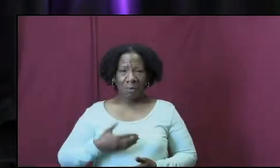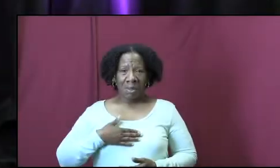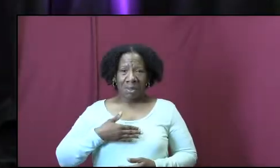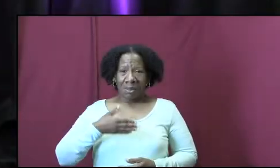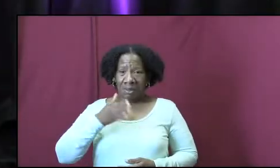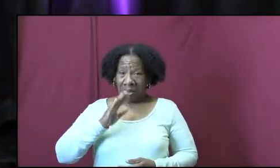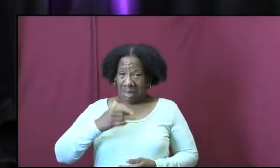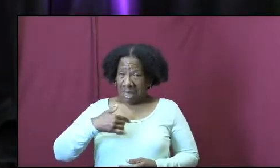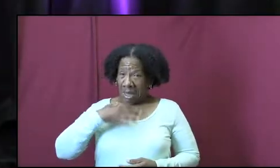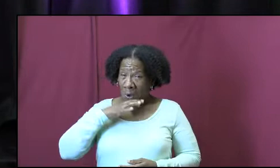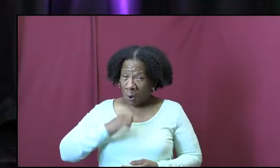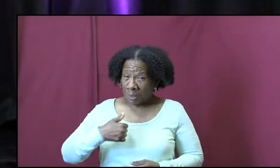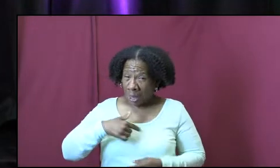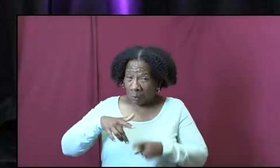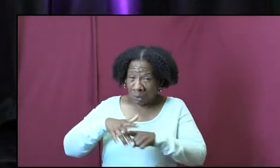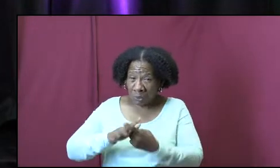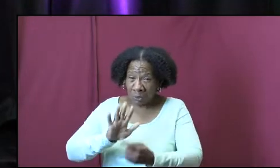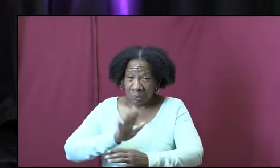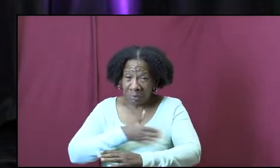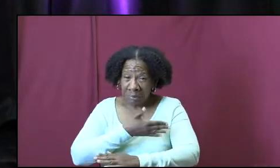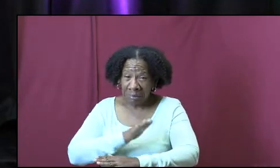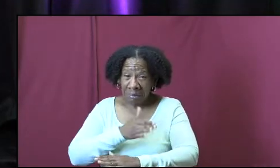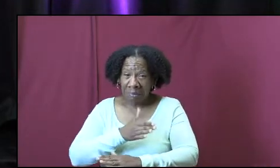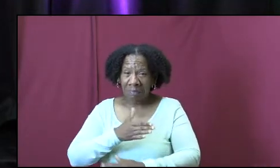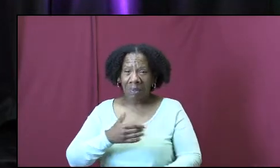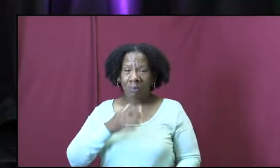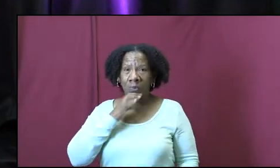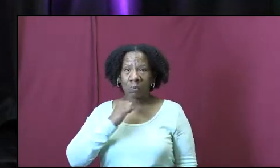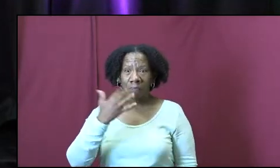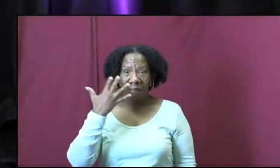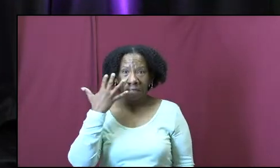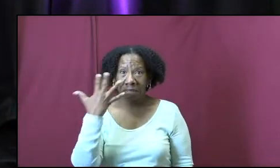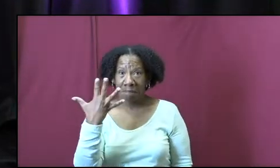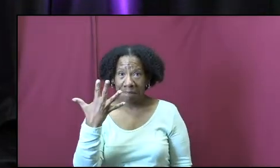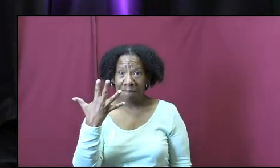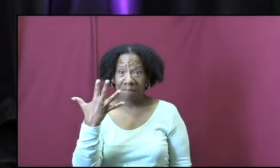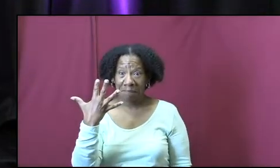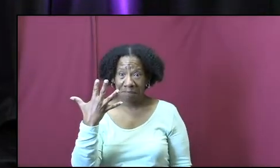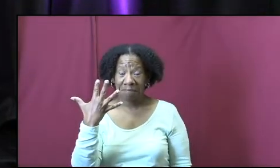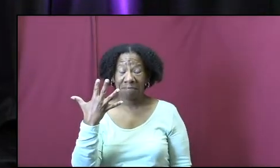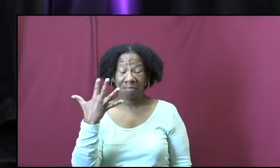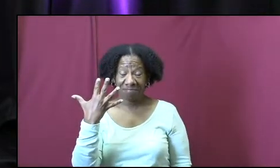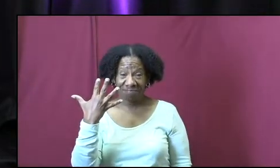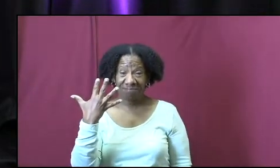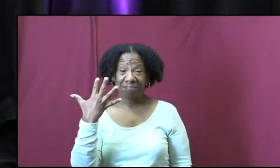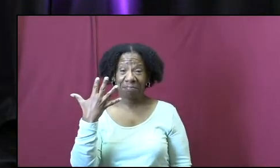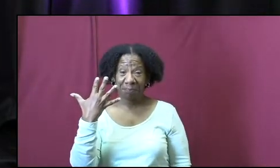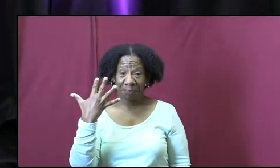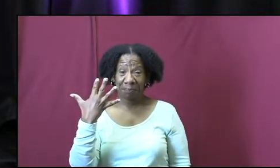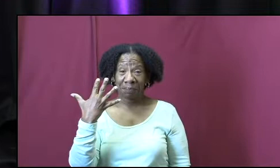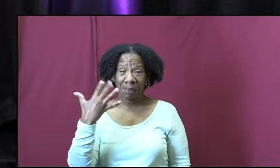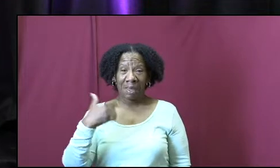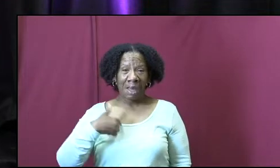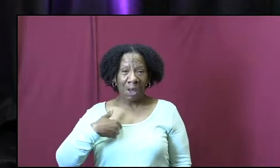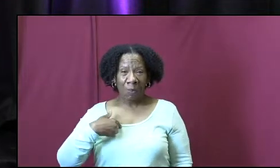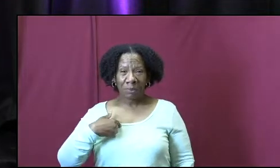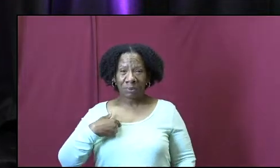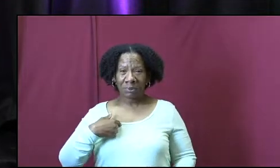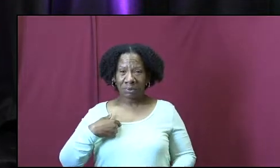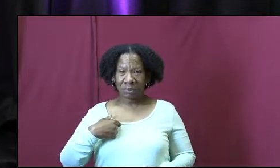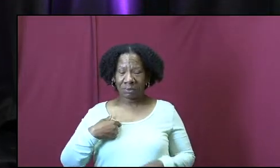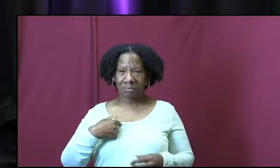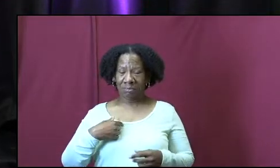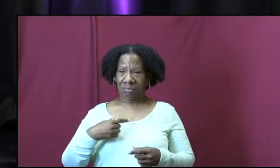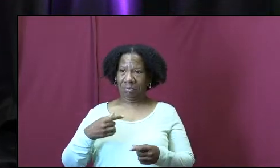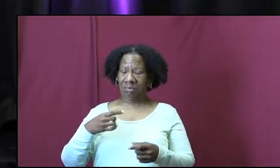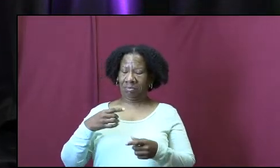How old was I when I first started singing? I was 5 years old. I was given a solo to